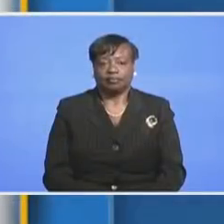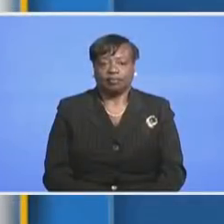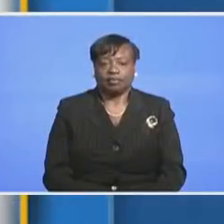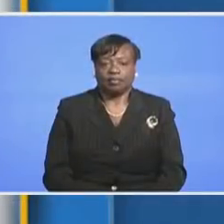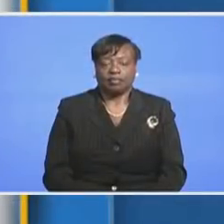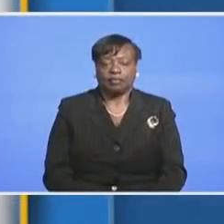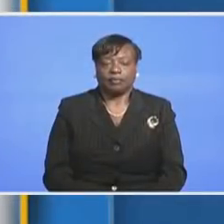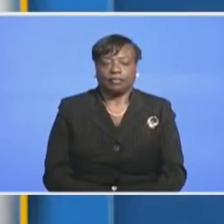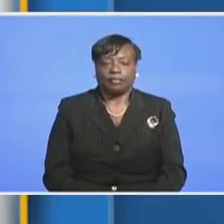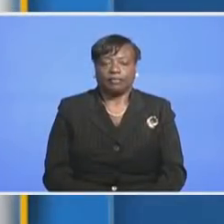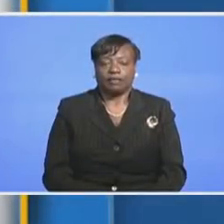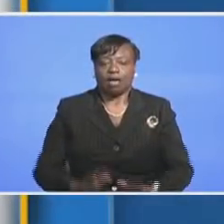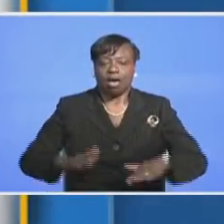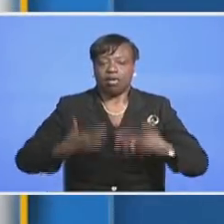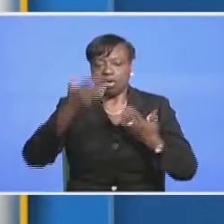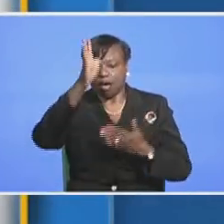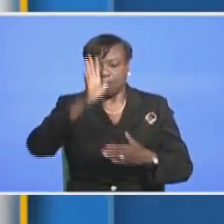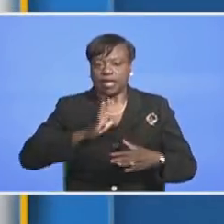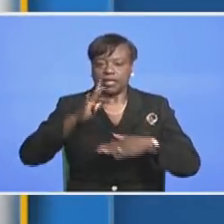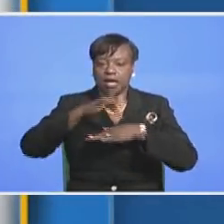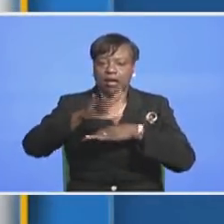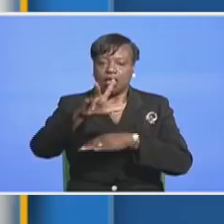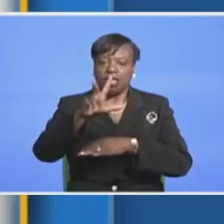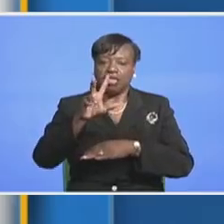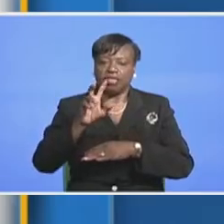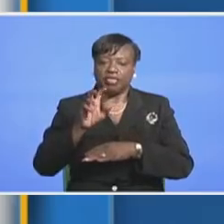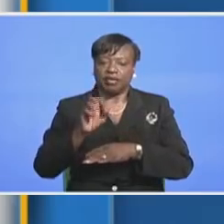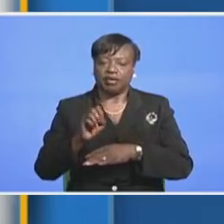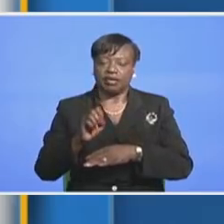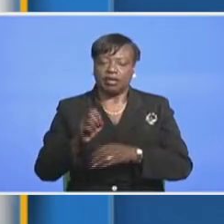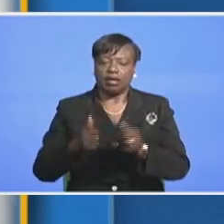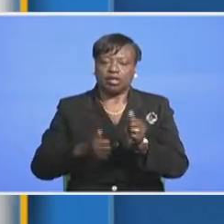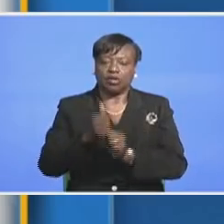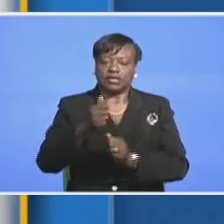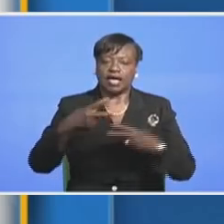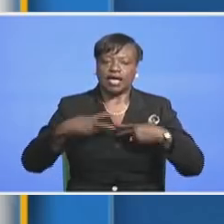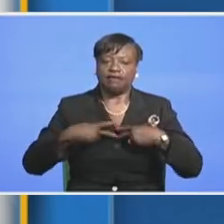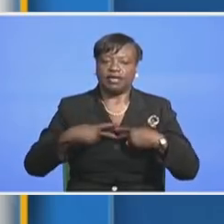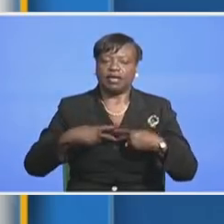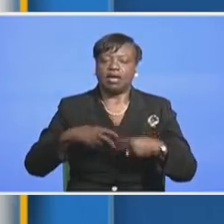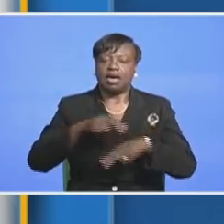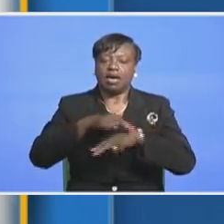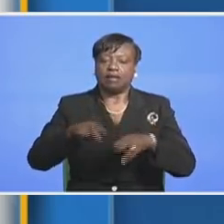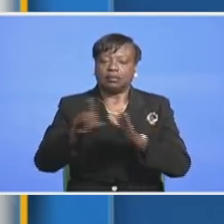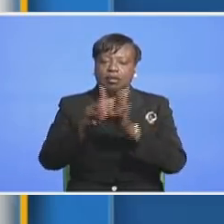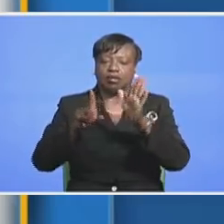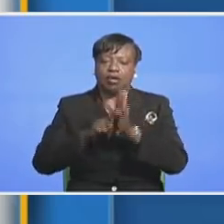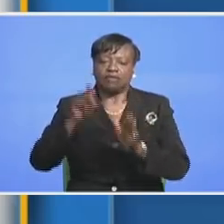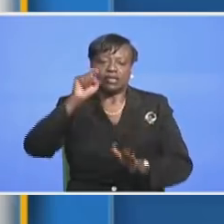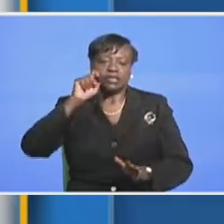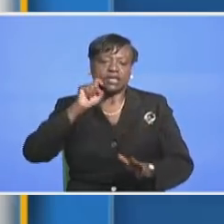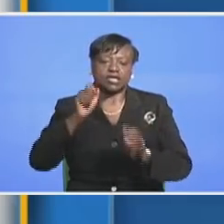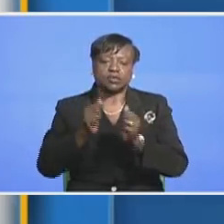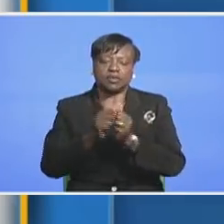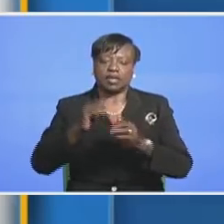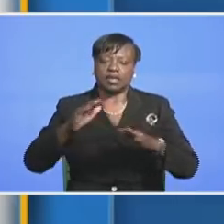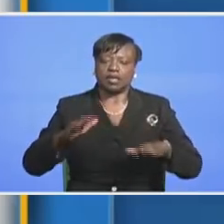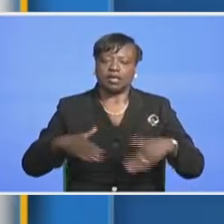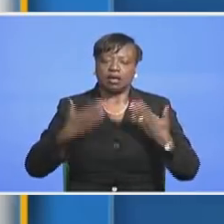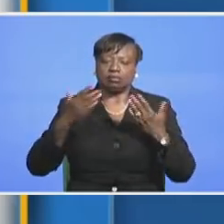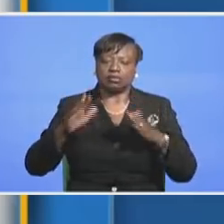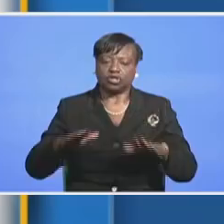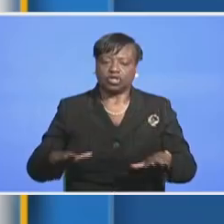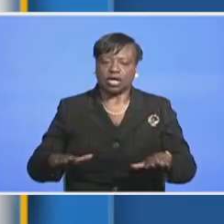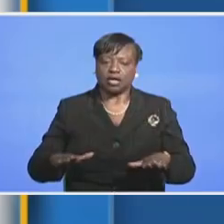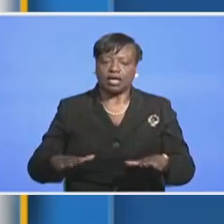Welcome back. A young man in his early 30s accused of having unlawful sexual intercourse with a minor and the assault of another was charged